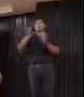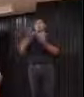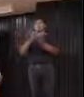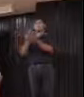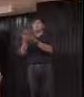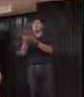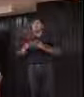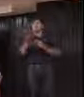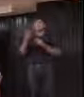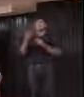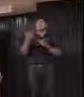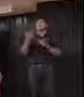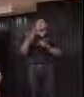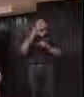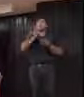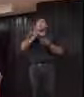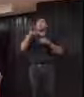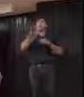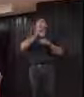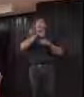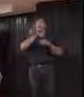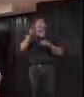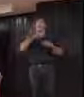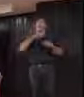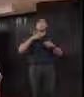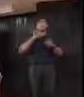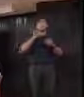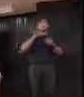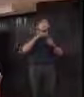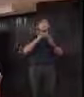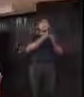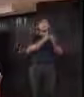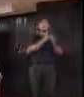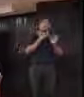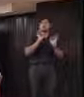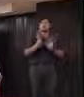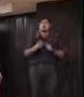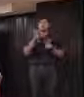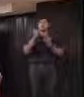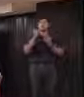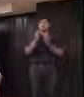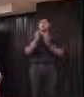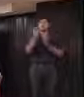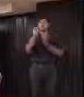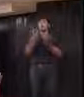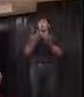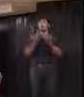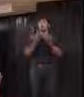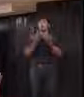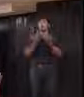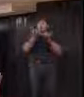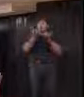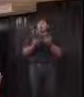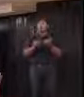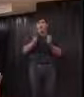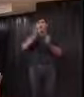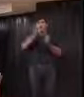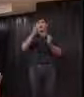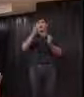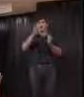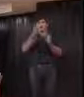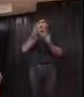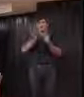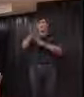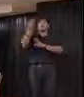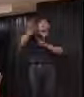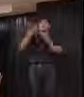the speech of Sardar Patel is really moving. But the point is now, when 370 was done, first